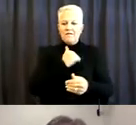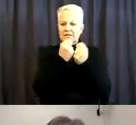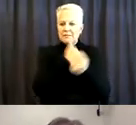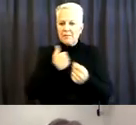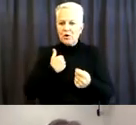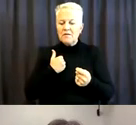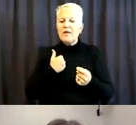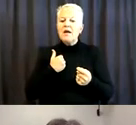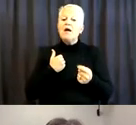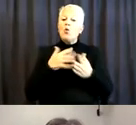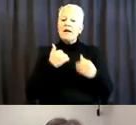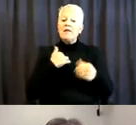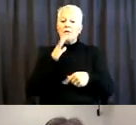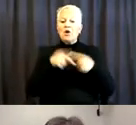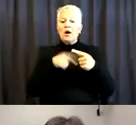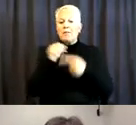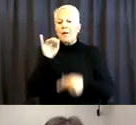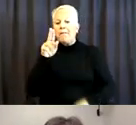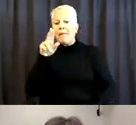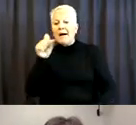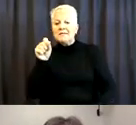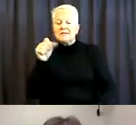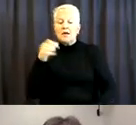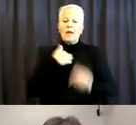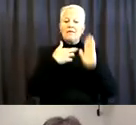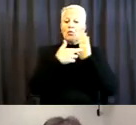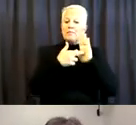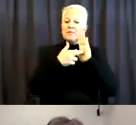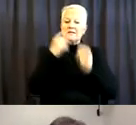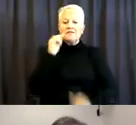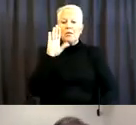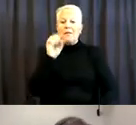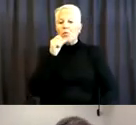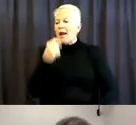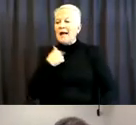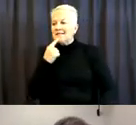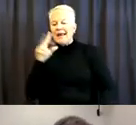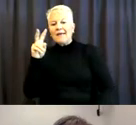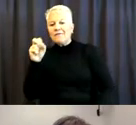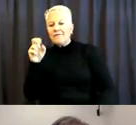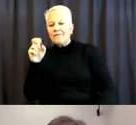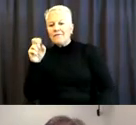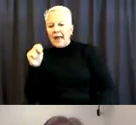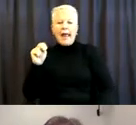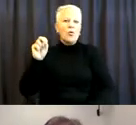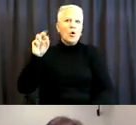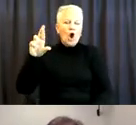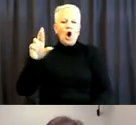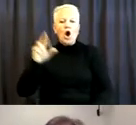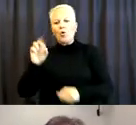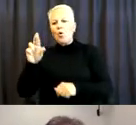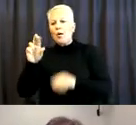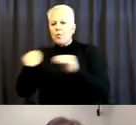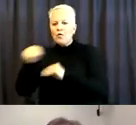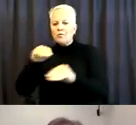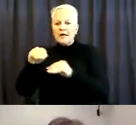members. So when we're talking about bus, the representation for bus, we're not saying van or car or movement or